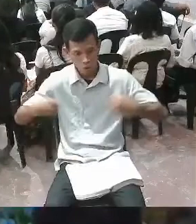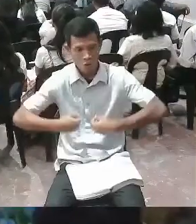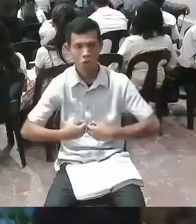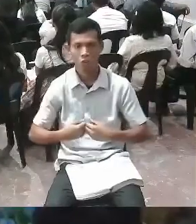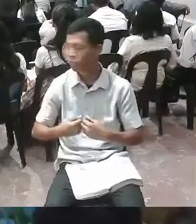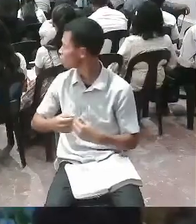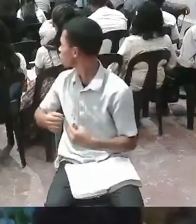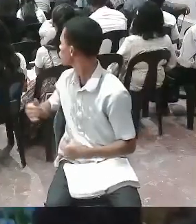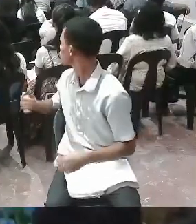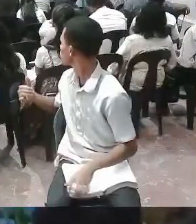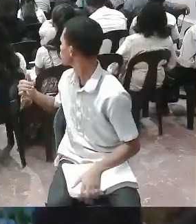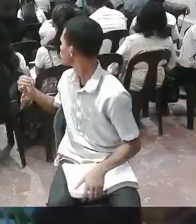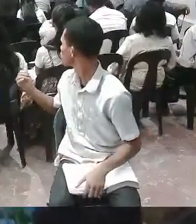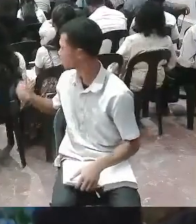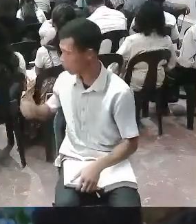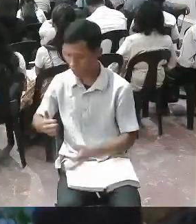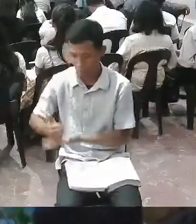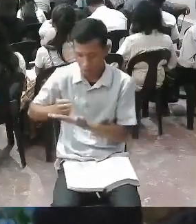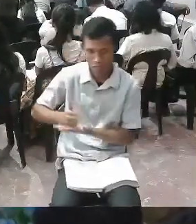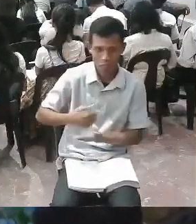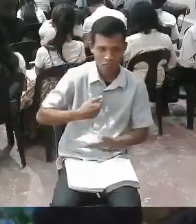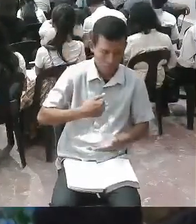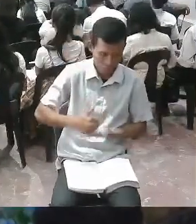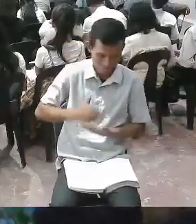I need Pastor to help me.